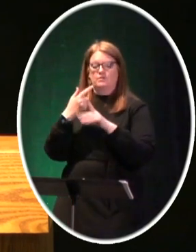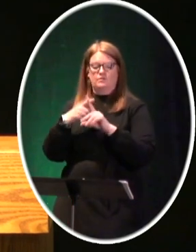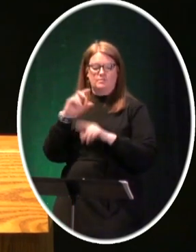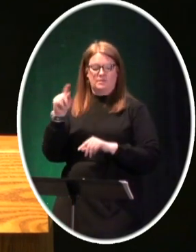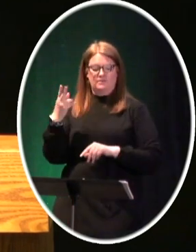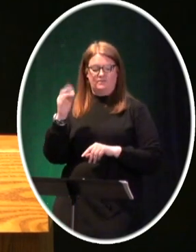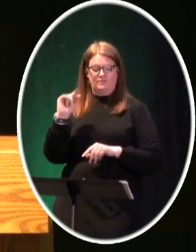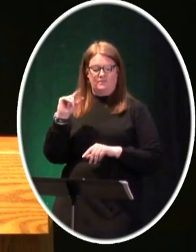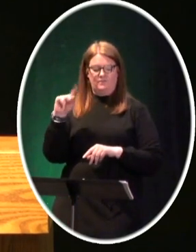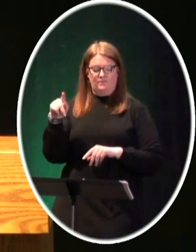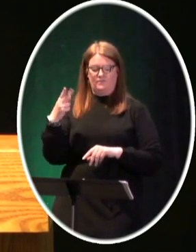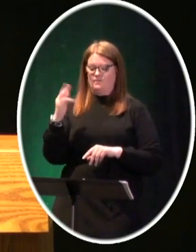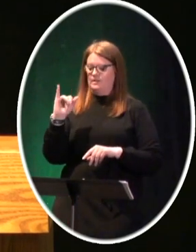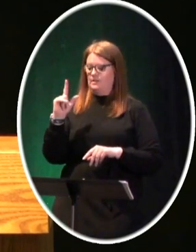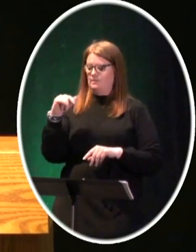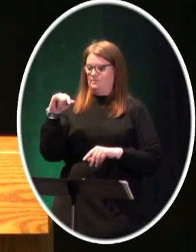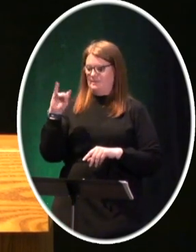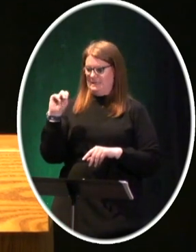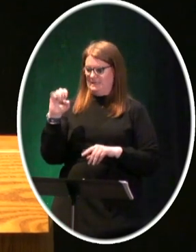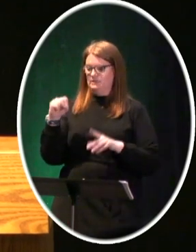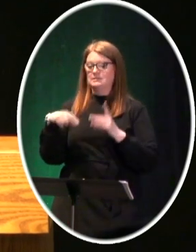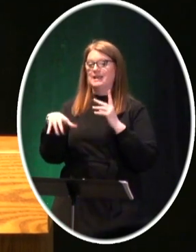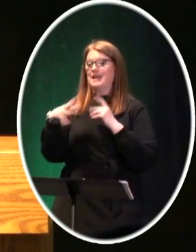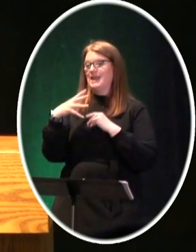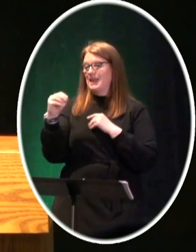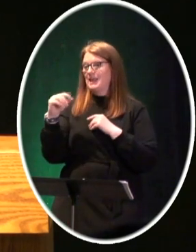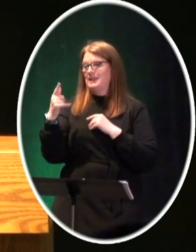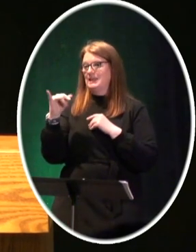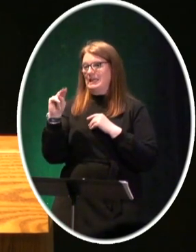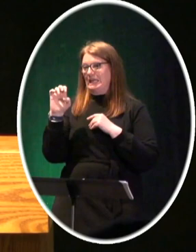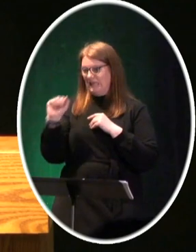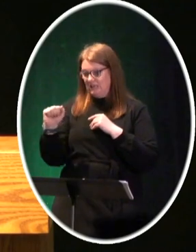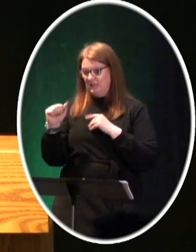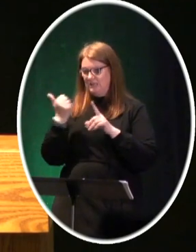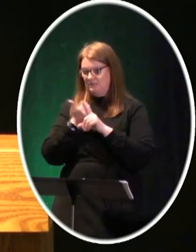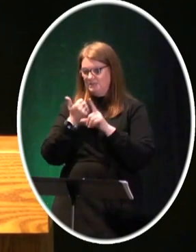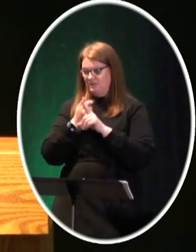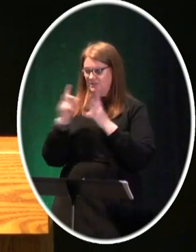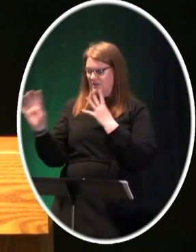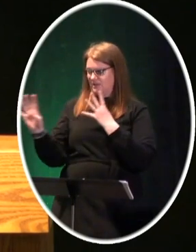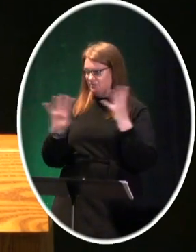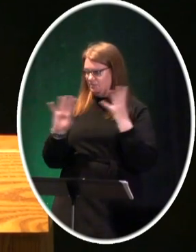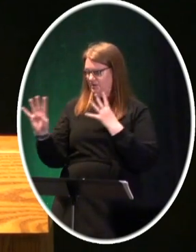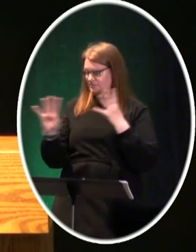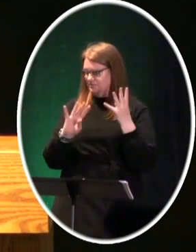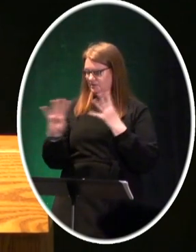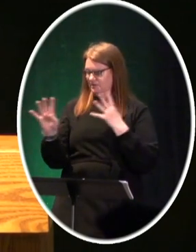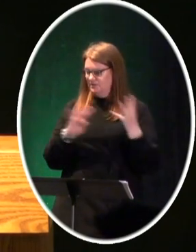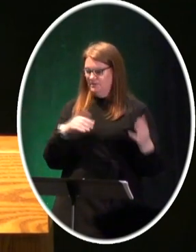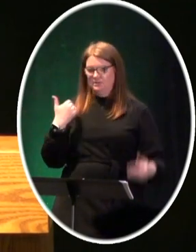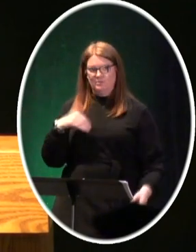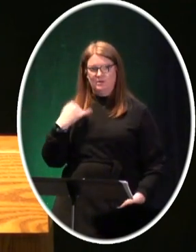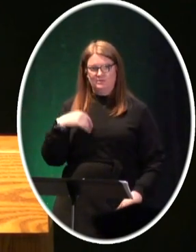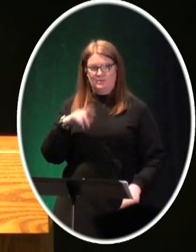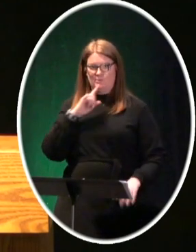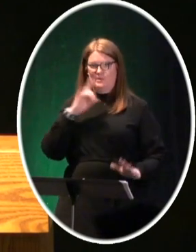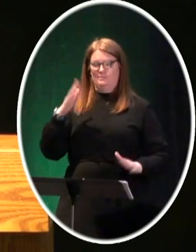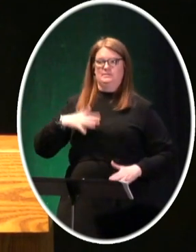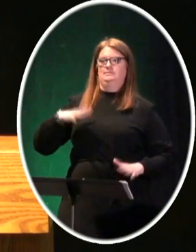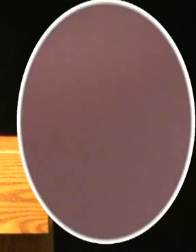and Guinea, have crossed this stage today. That is a tremendous sacrifice that they have